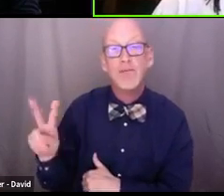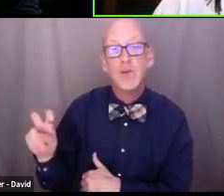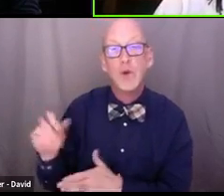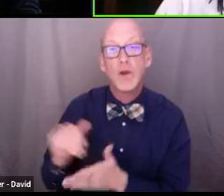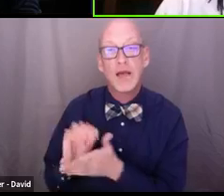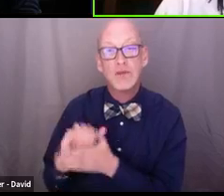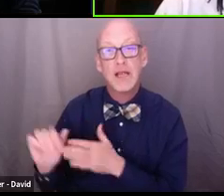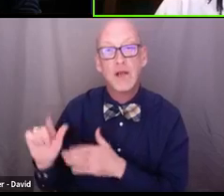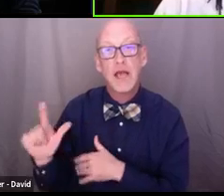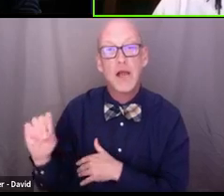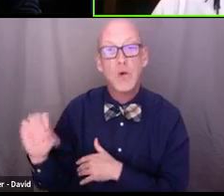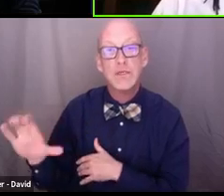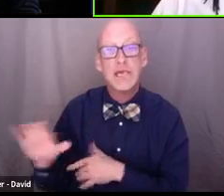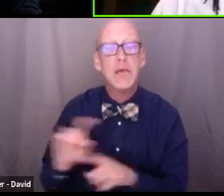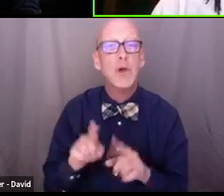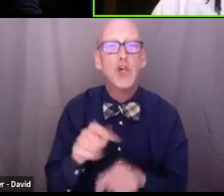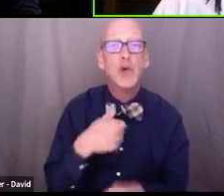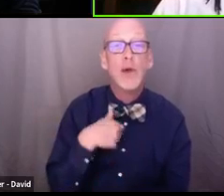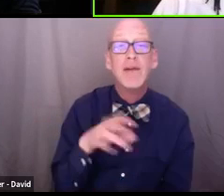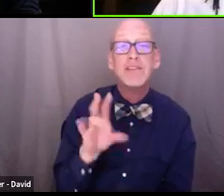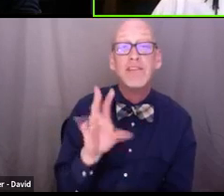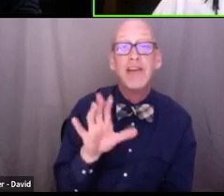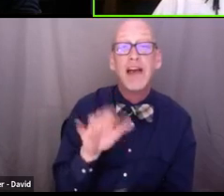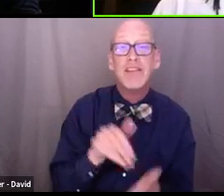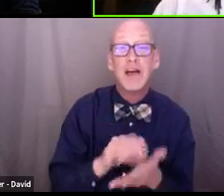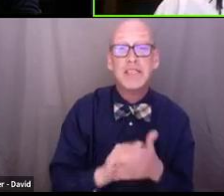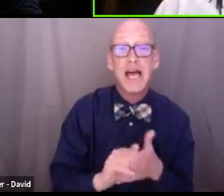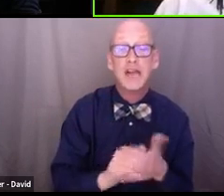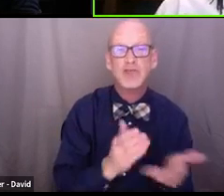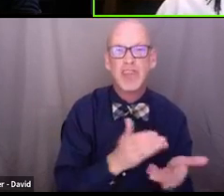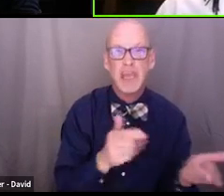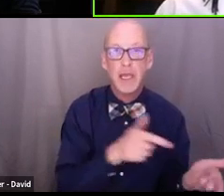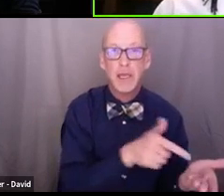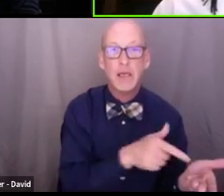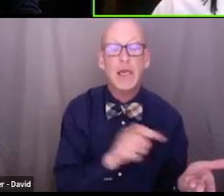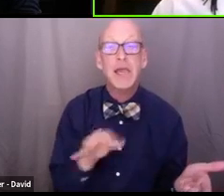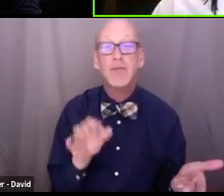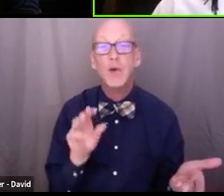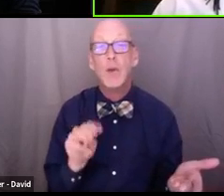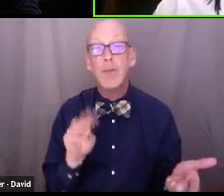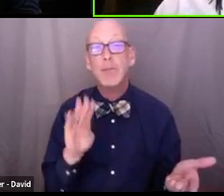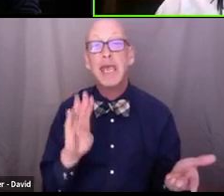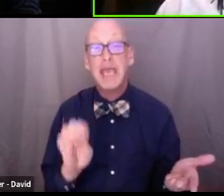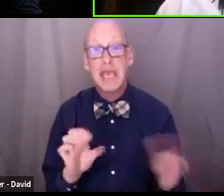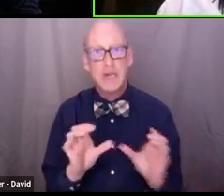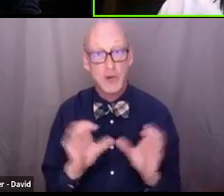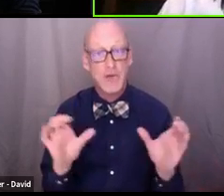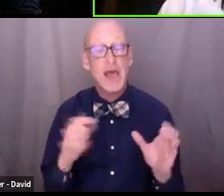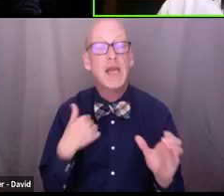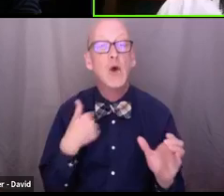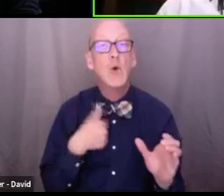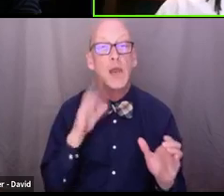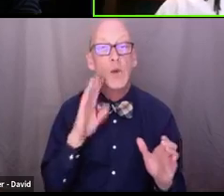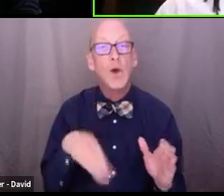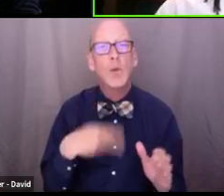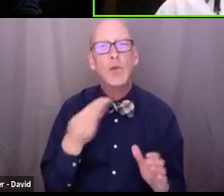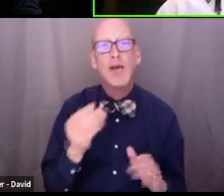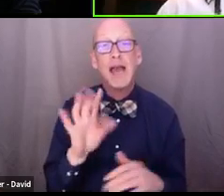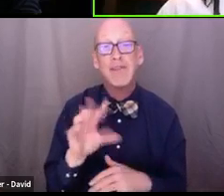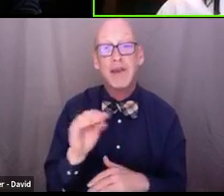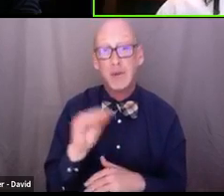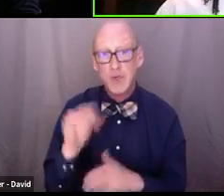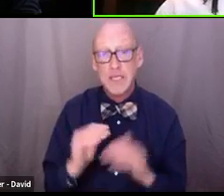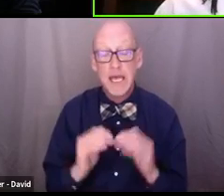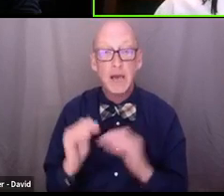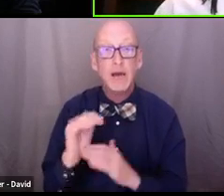only have $75,000 in collateral, if you are MBE certified, we will provide 50% of that loan amount in the